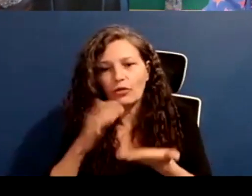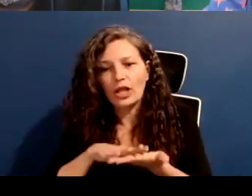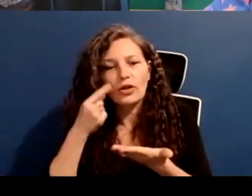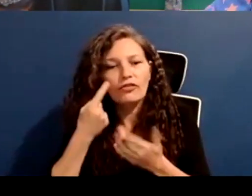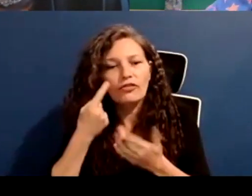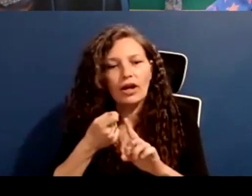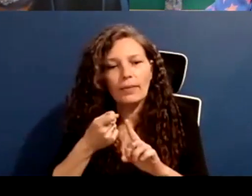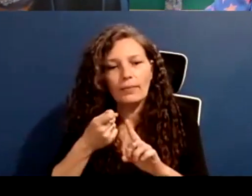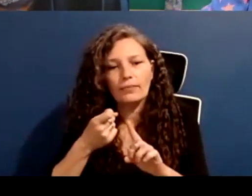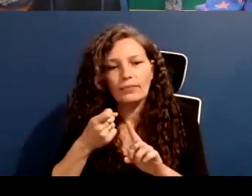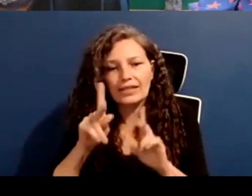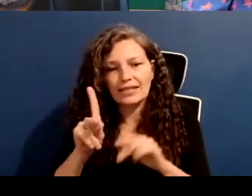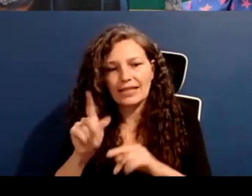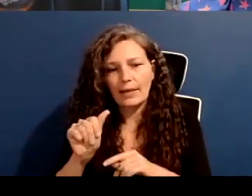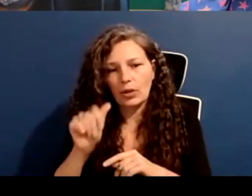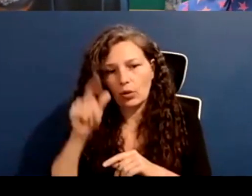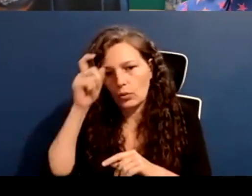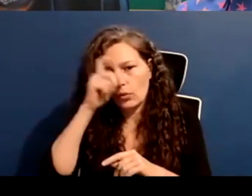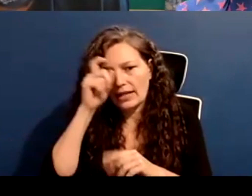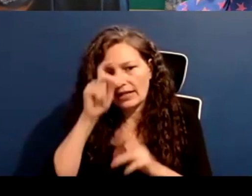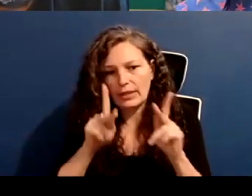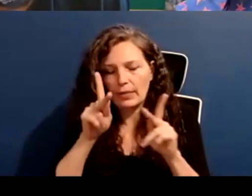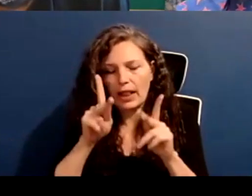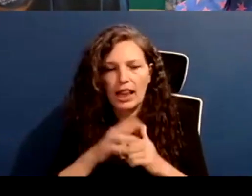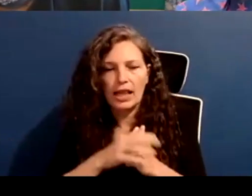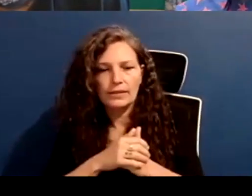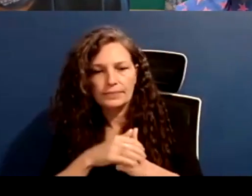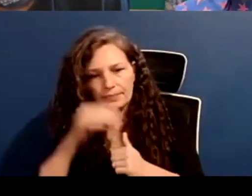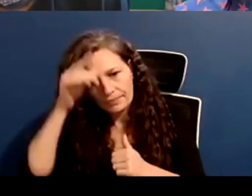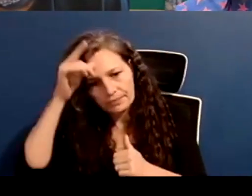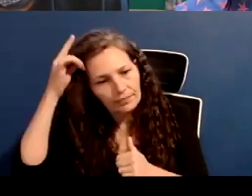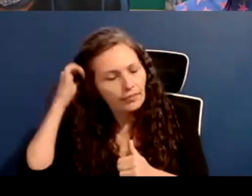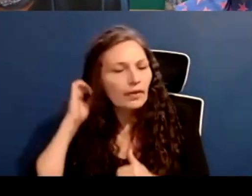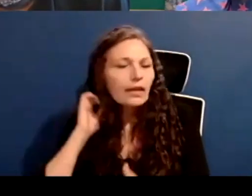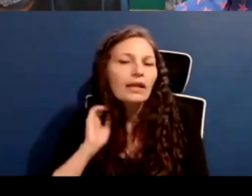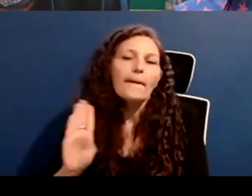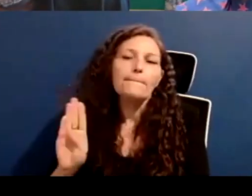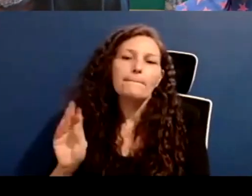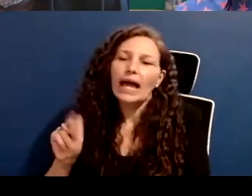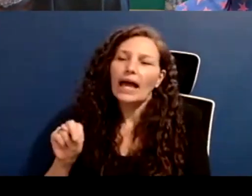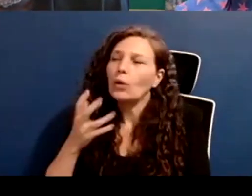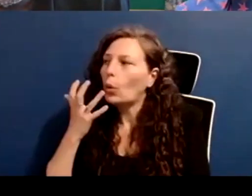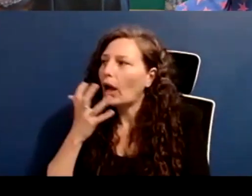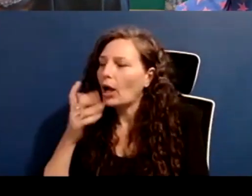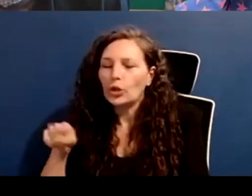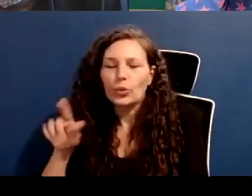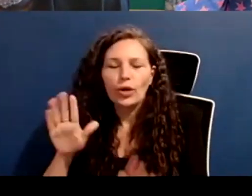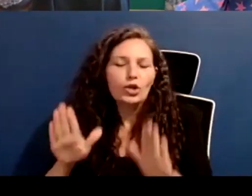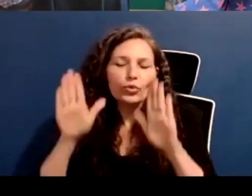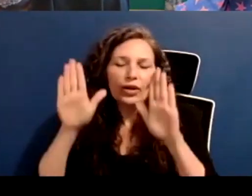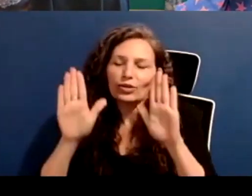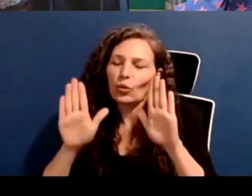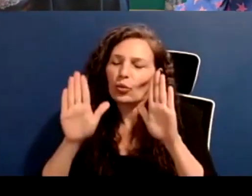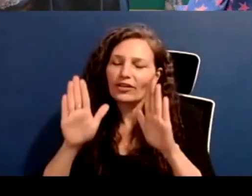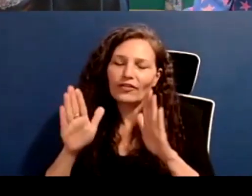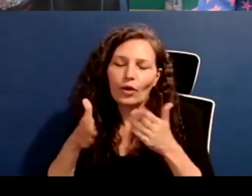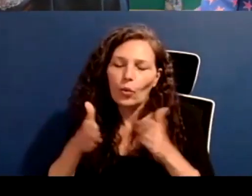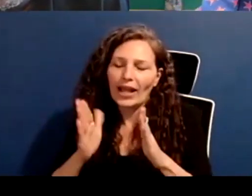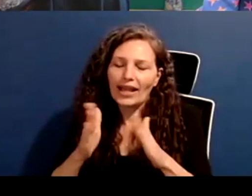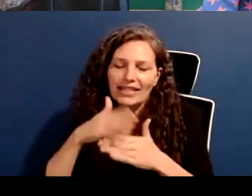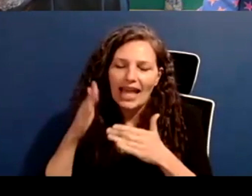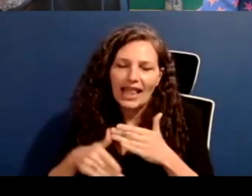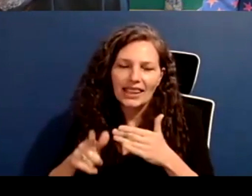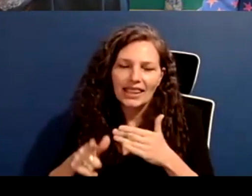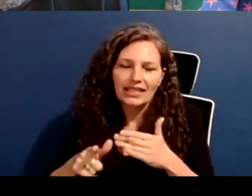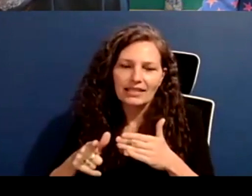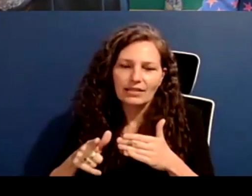Wow, y'all are so incredible. what a wonderful way to end this fantastic